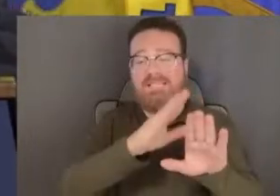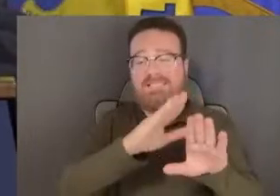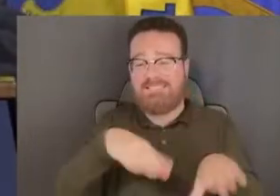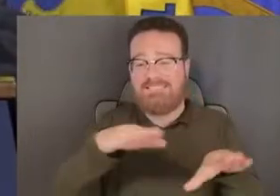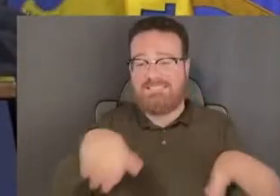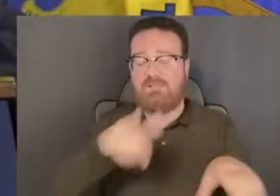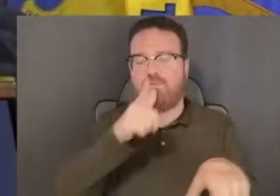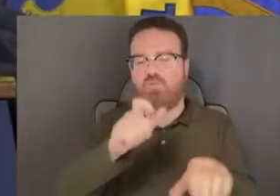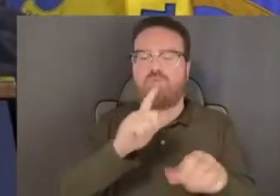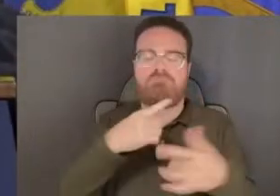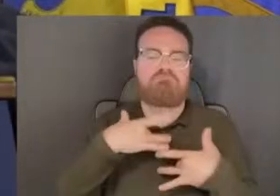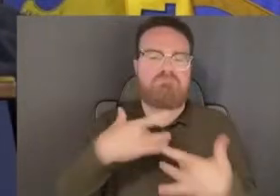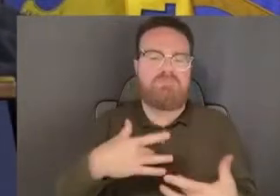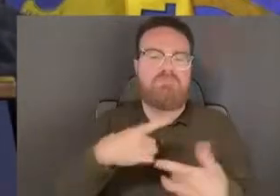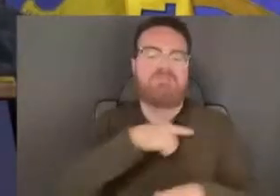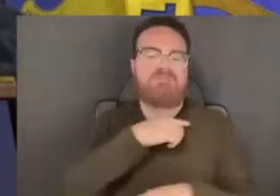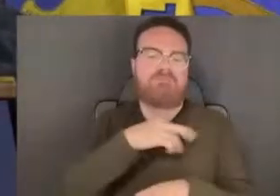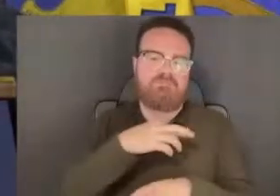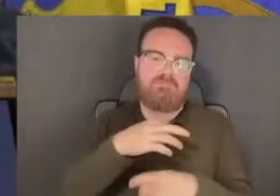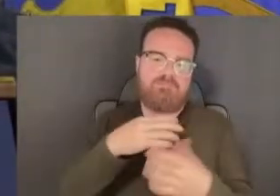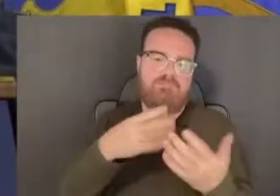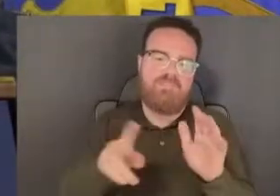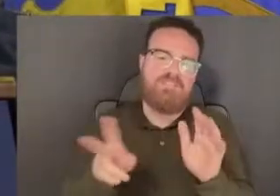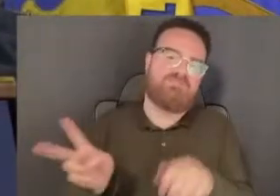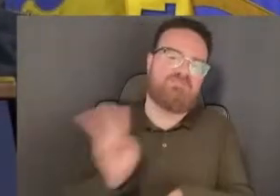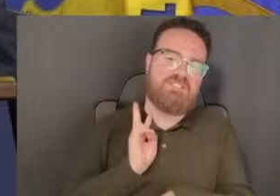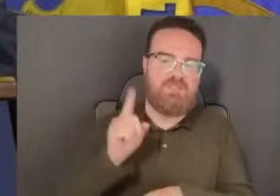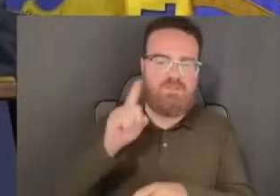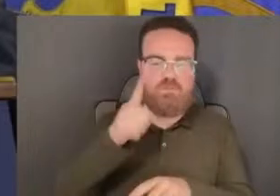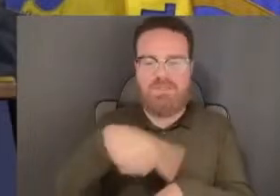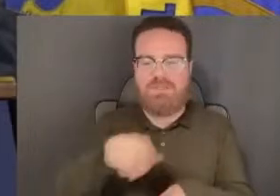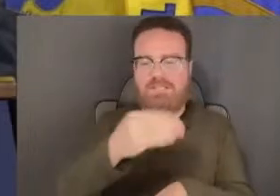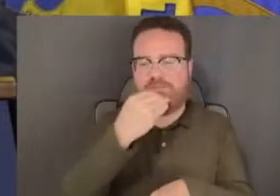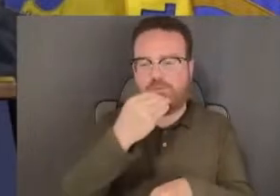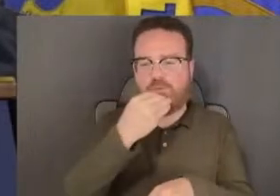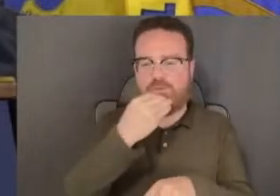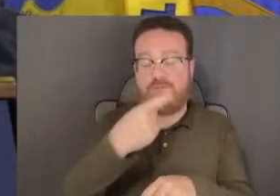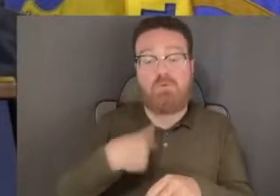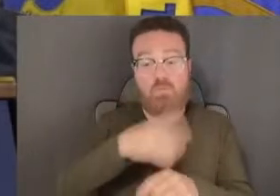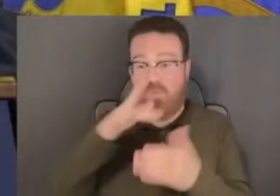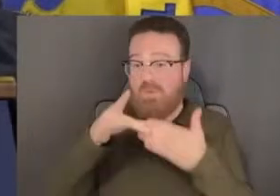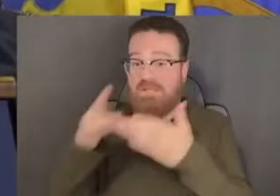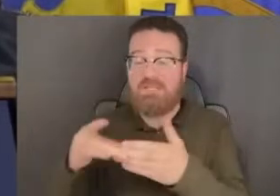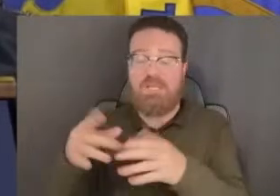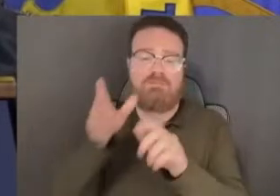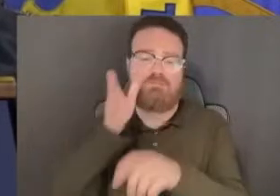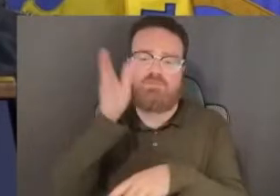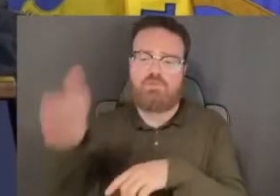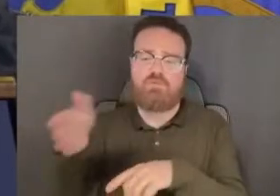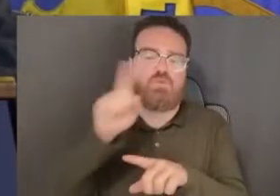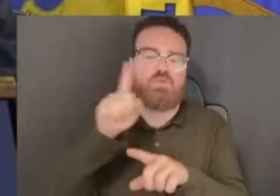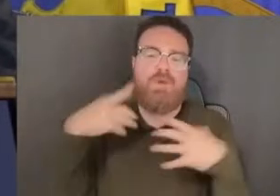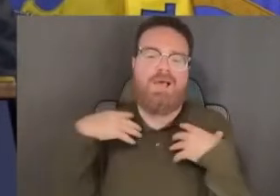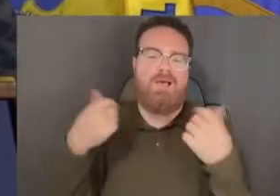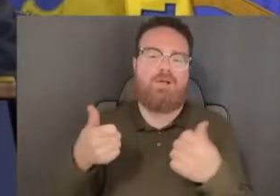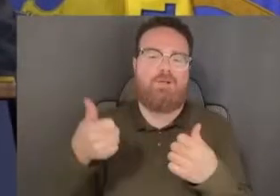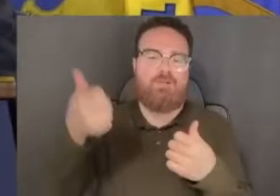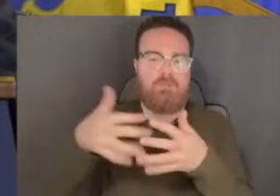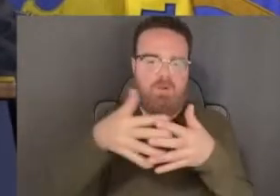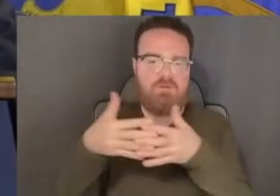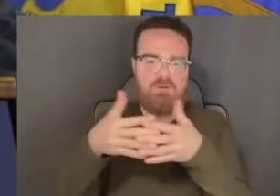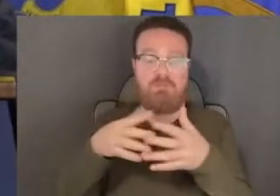we're committed to helping lead the nation toward a healthier future. Let's go clean up our food. Let's lift up